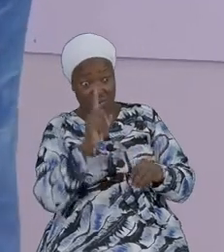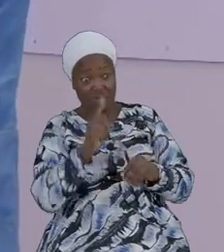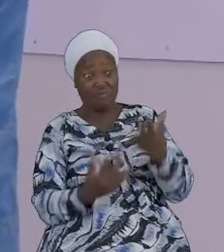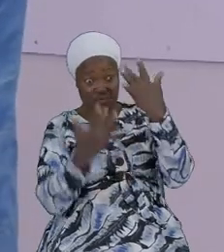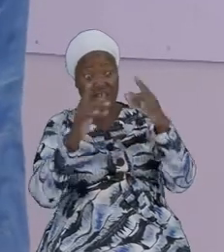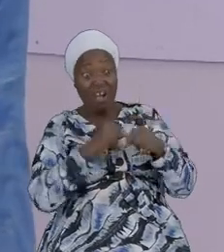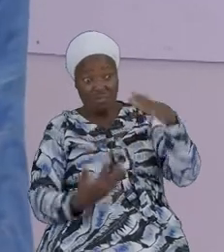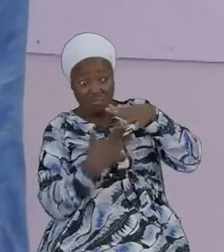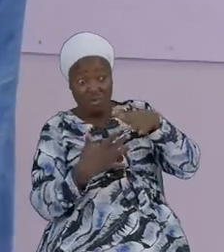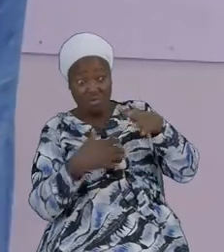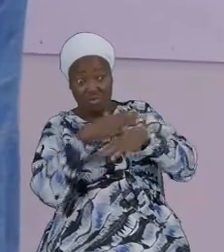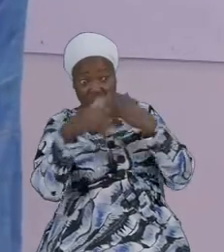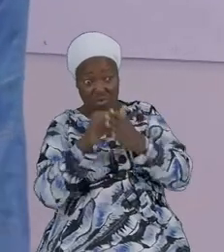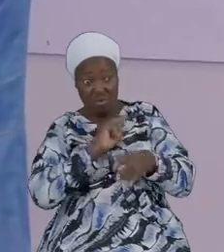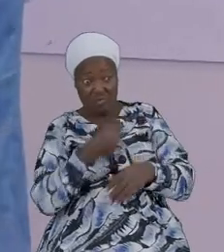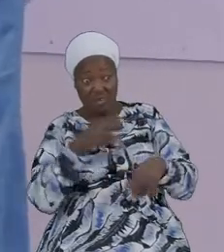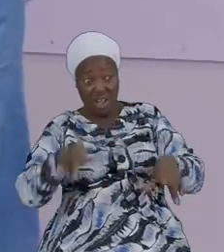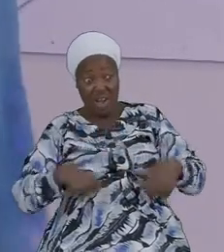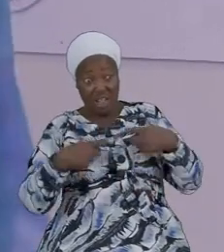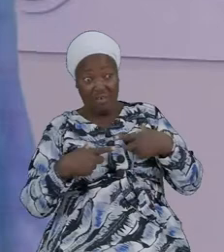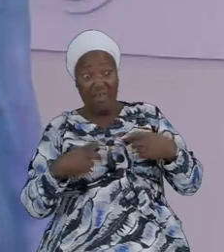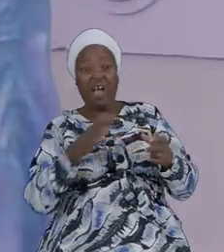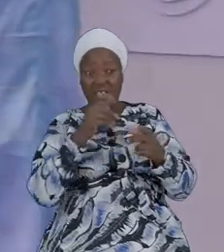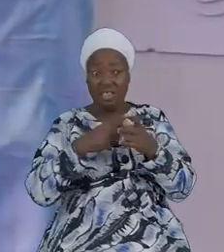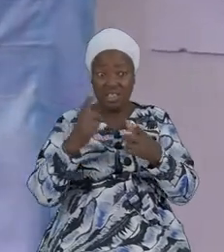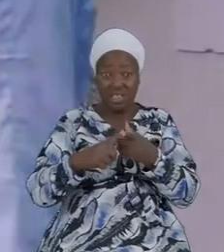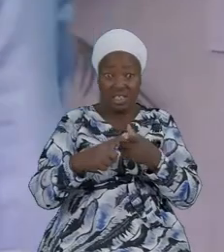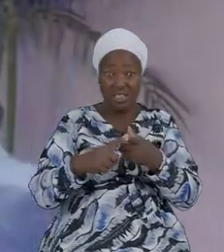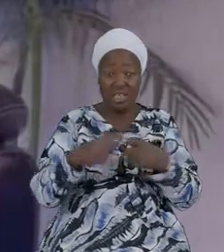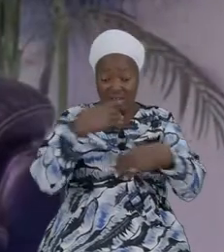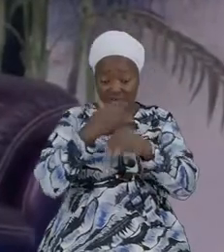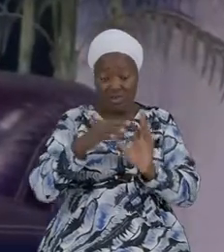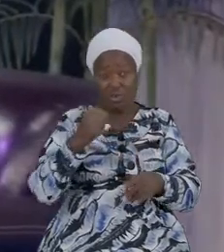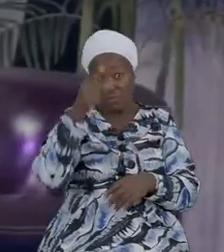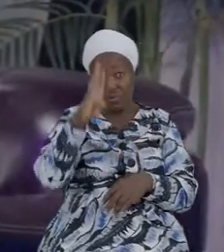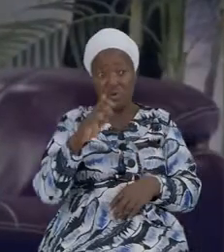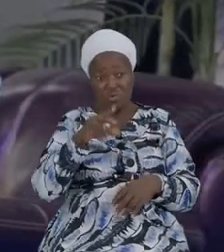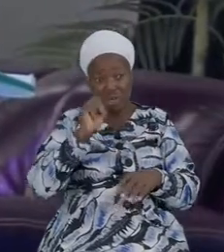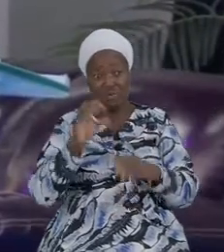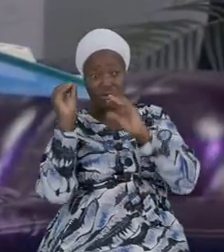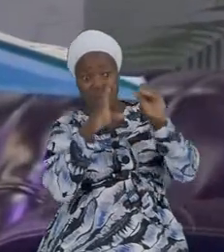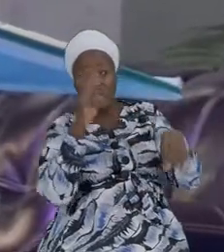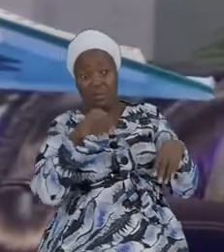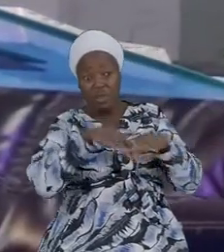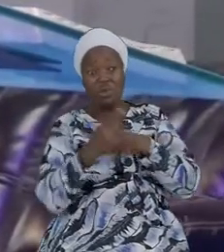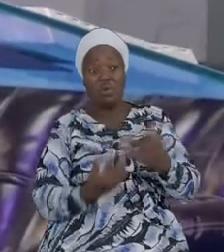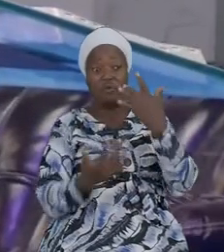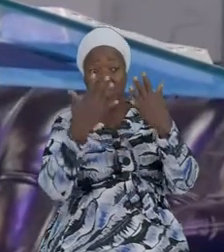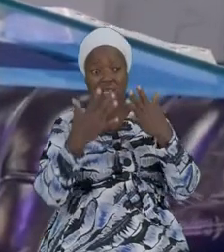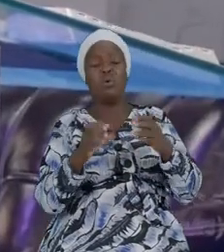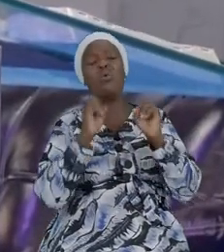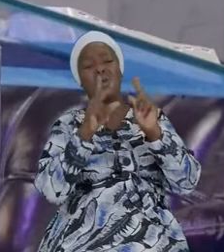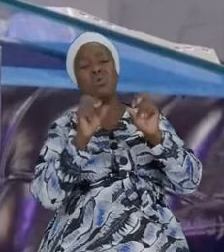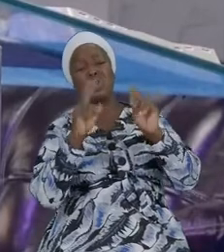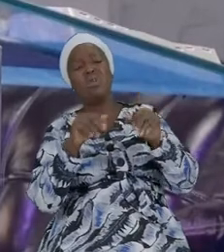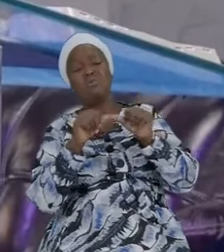can burn your neighbor alive, and then creatures of God, you can throw them into your furnace. All right,